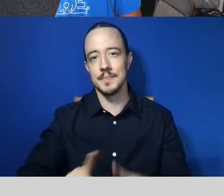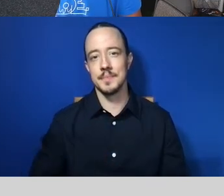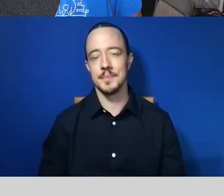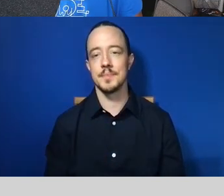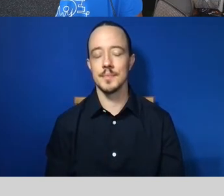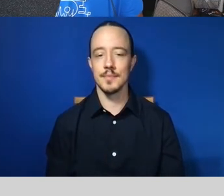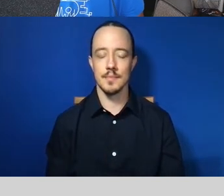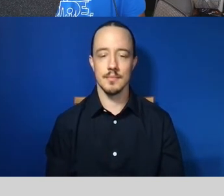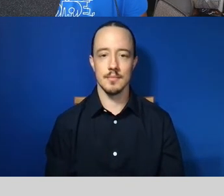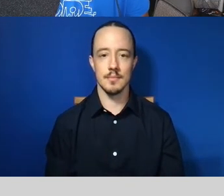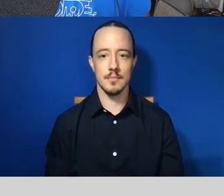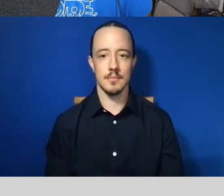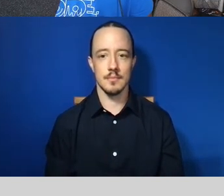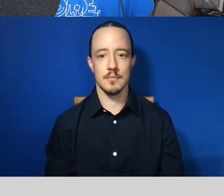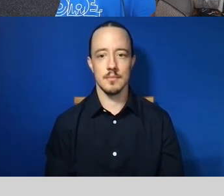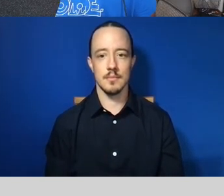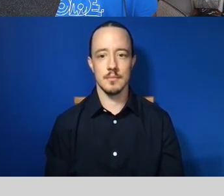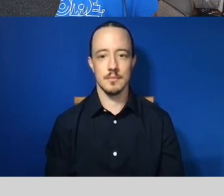different things.